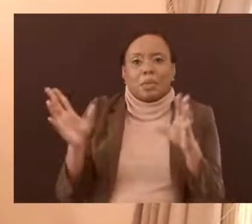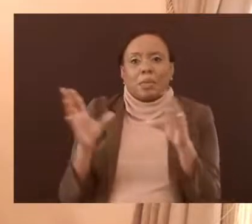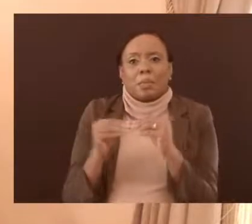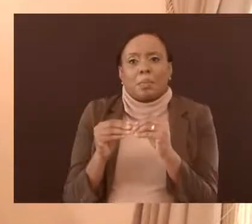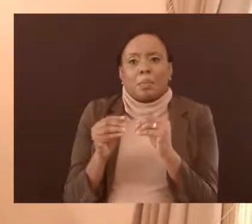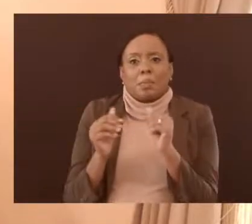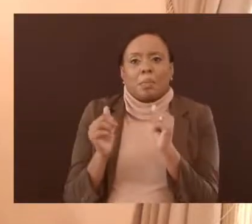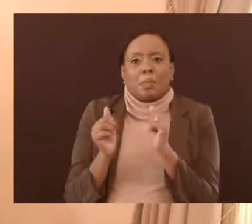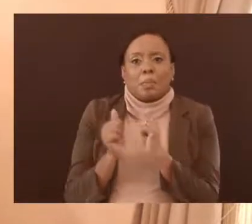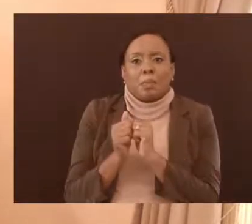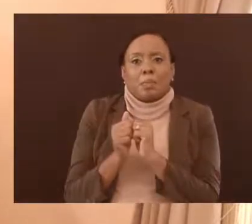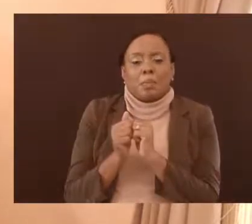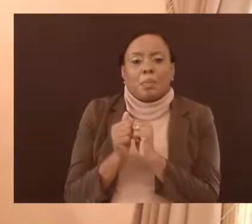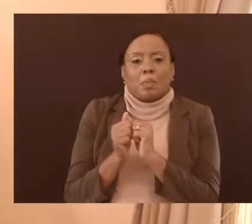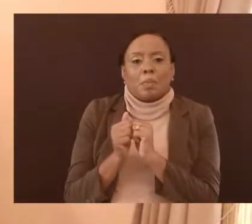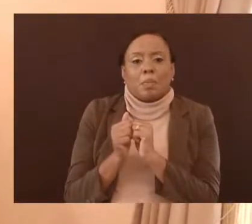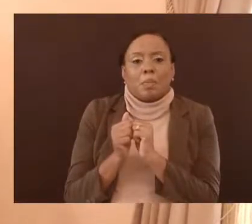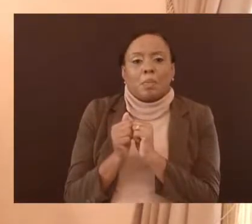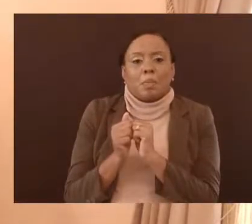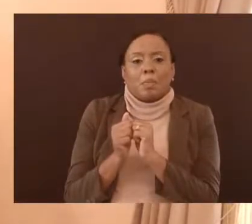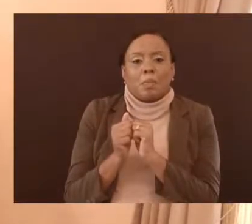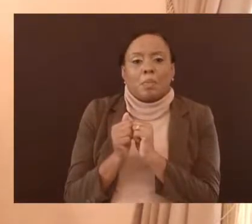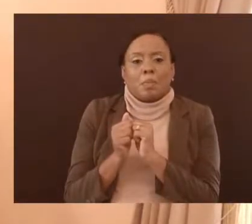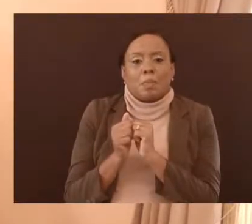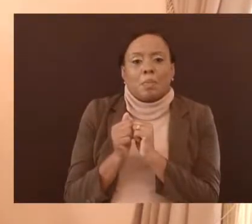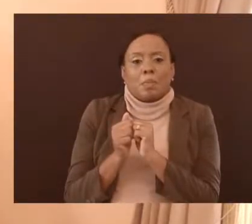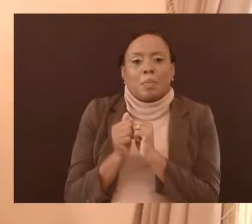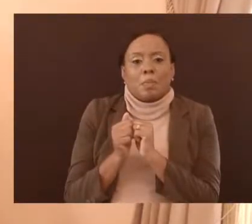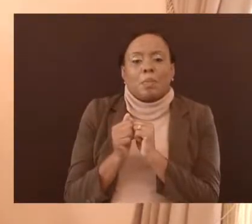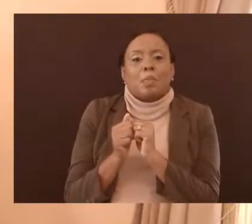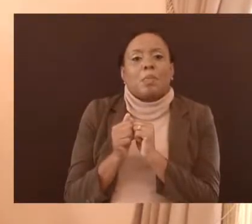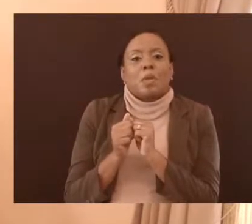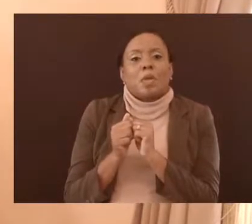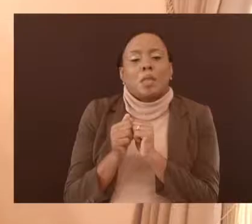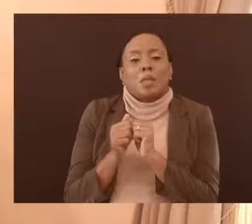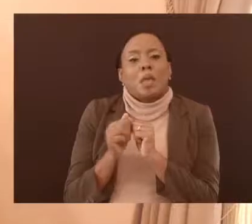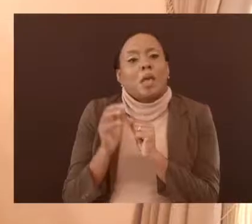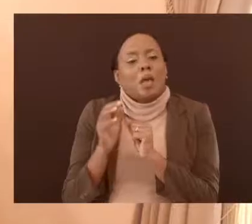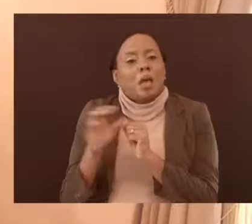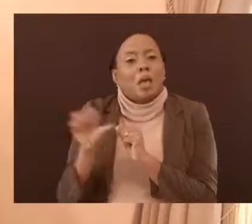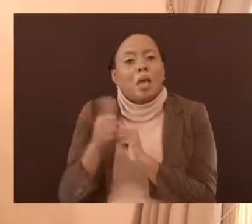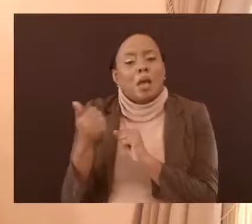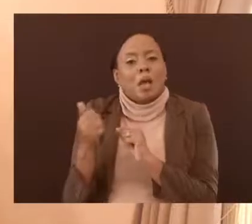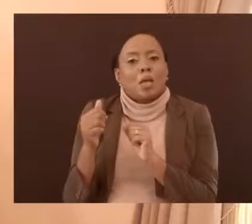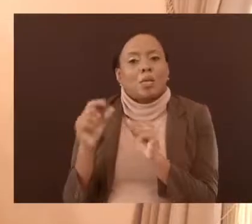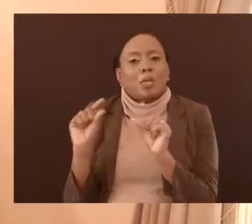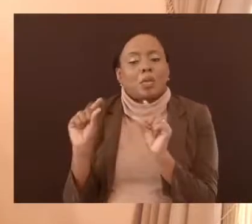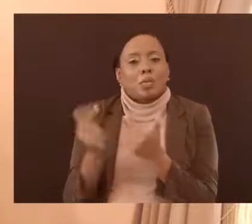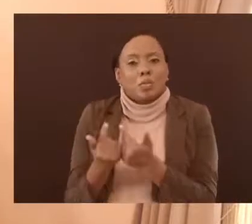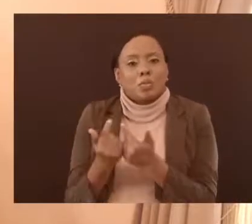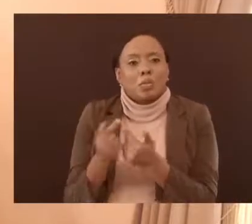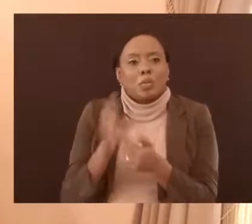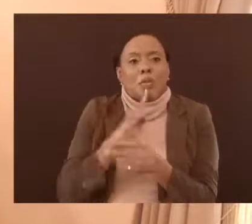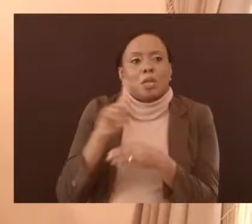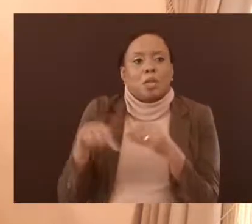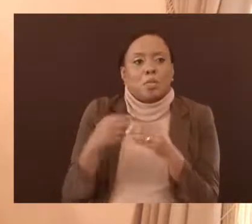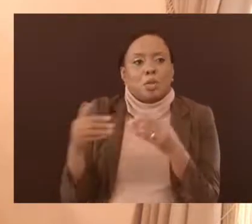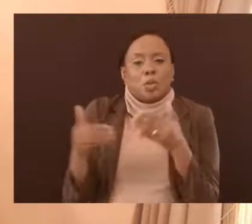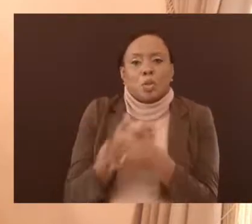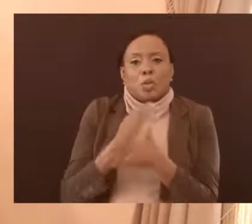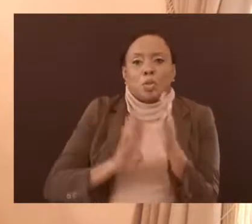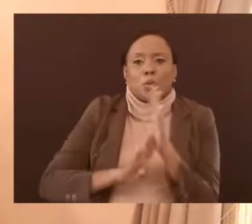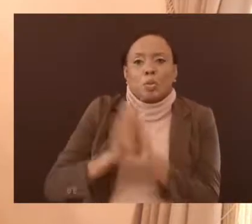Development Corporation, who was talking to them about the development of new growth areas